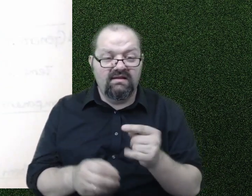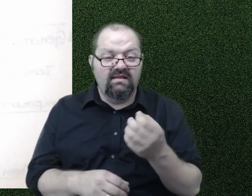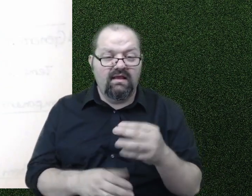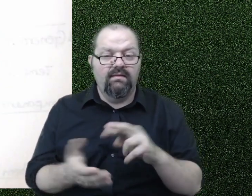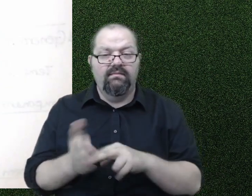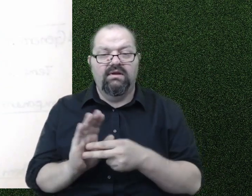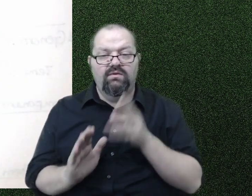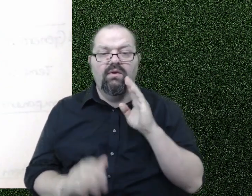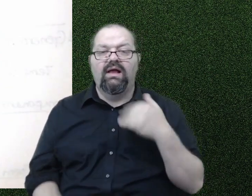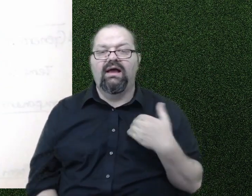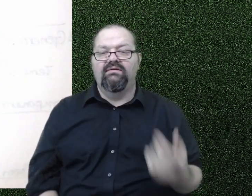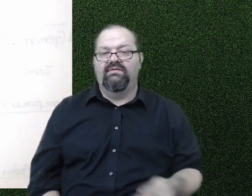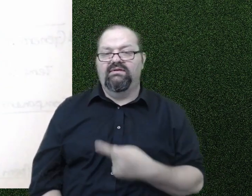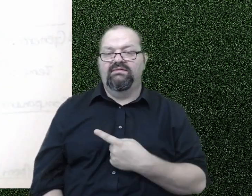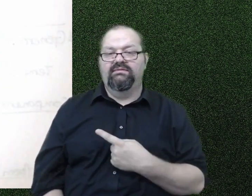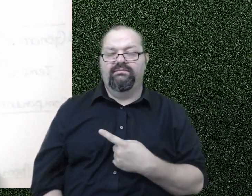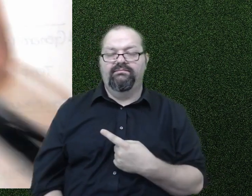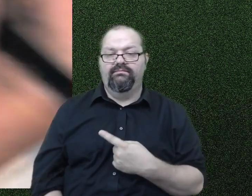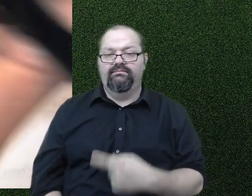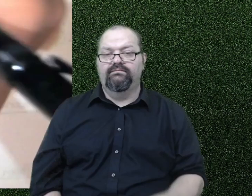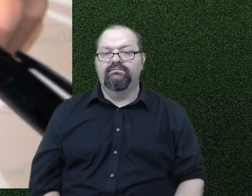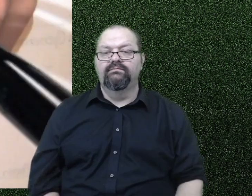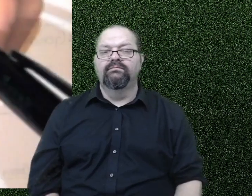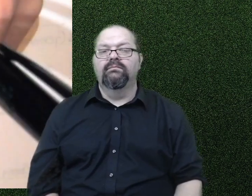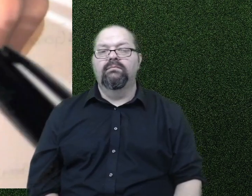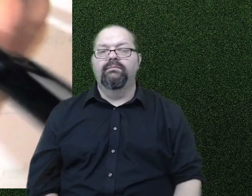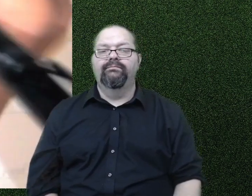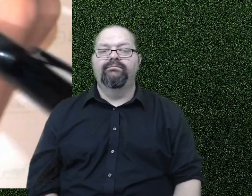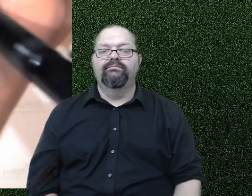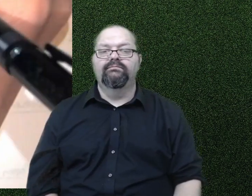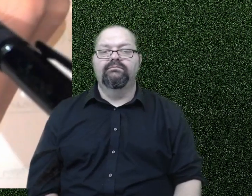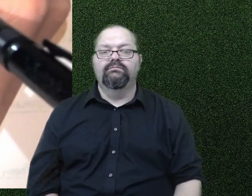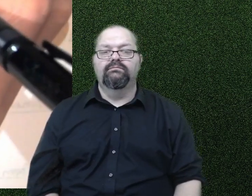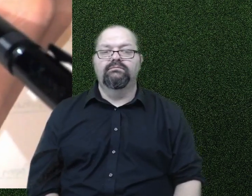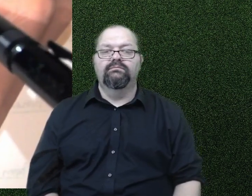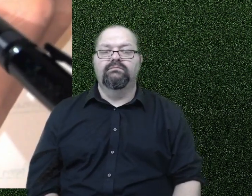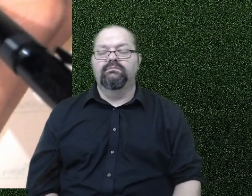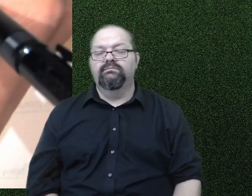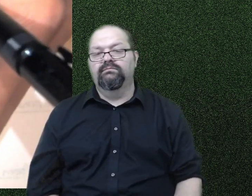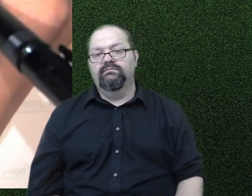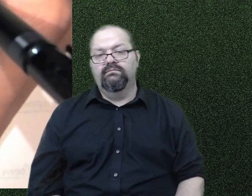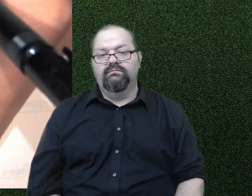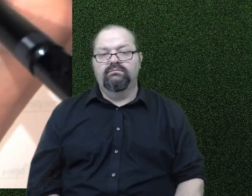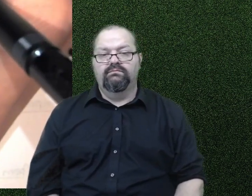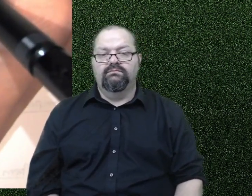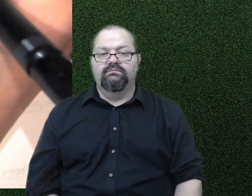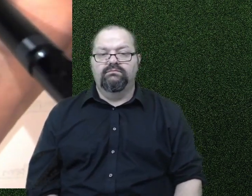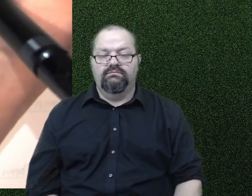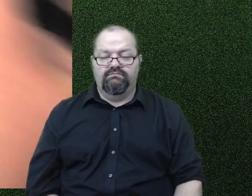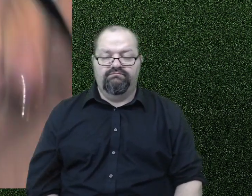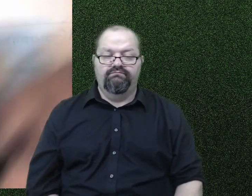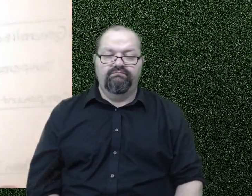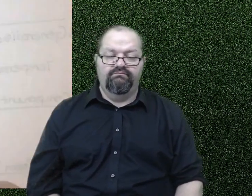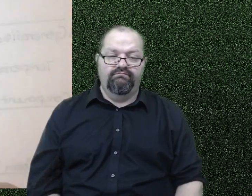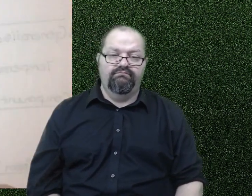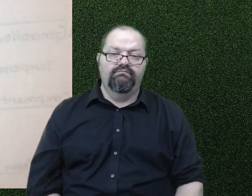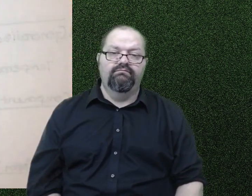V1 and U2 plus V2 and U3 plus V3, and I keep going until I get U sub n plus V sub n.